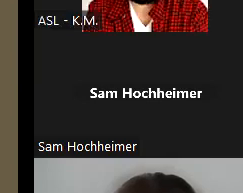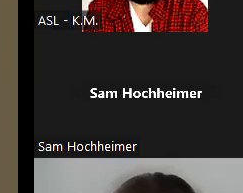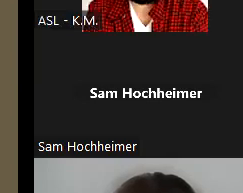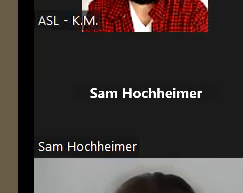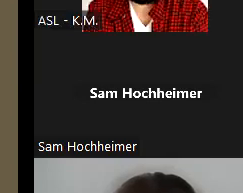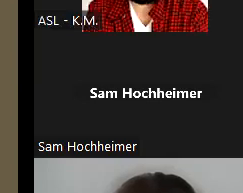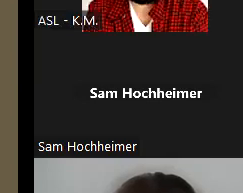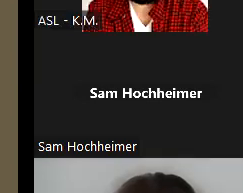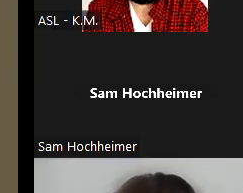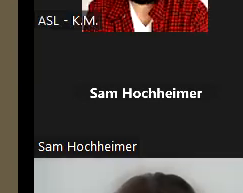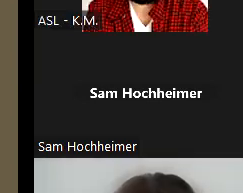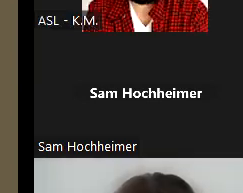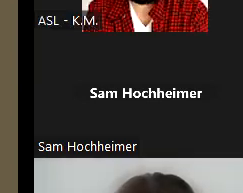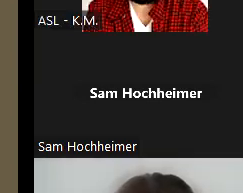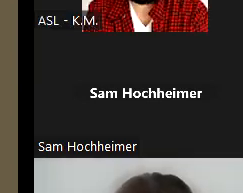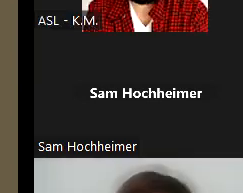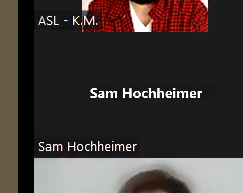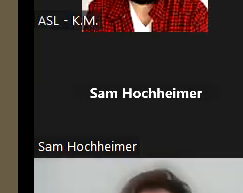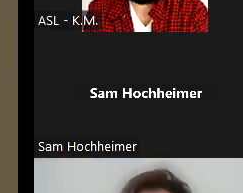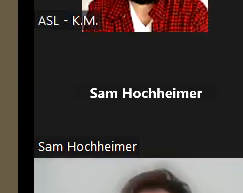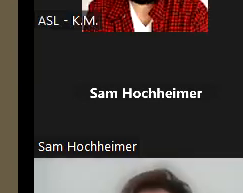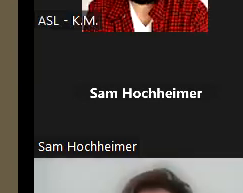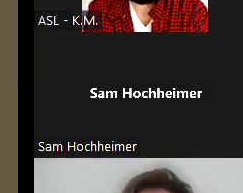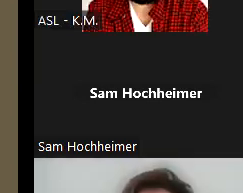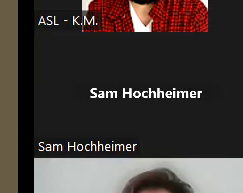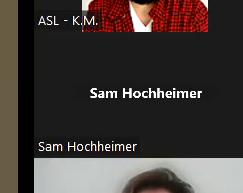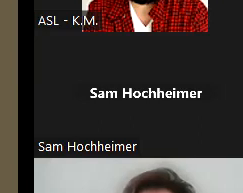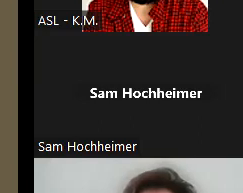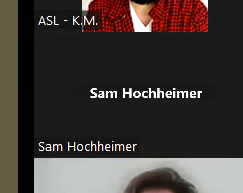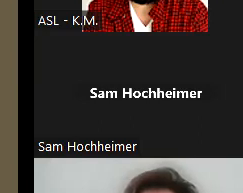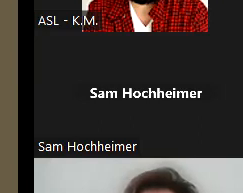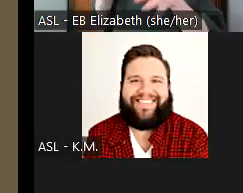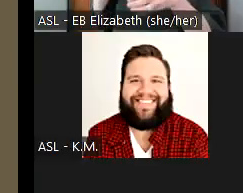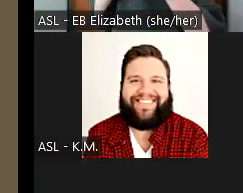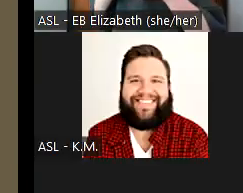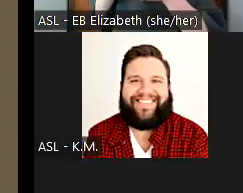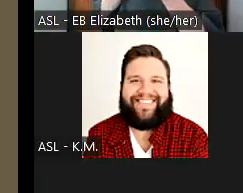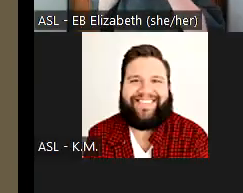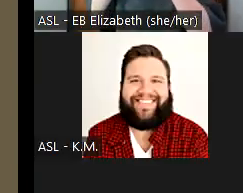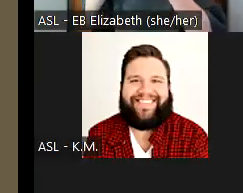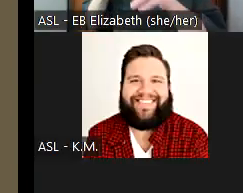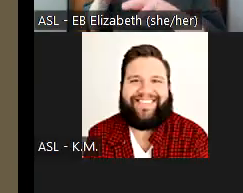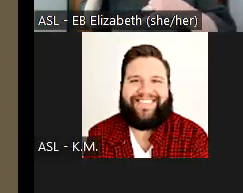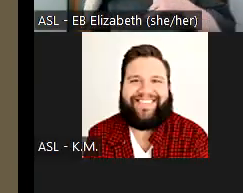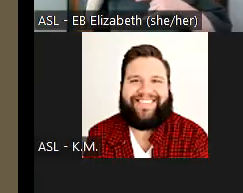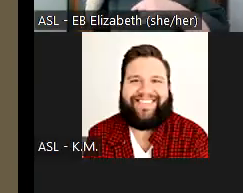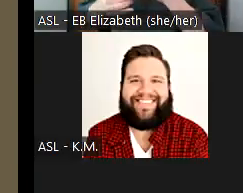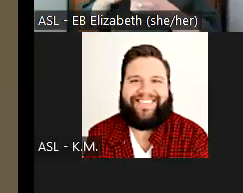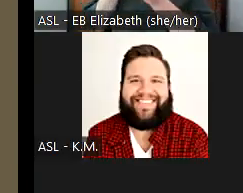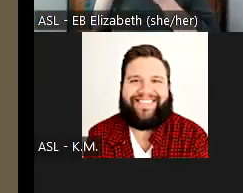what, their emotional regulation, their insight and awareness as well as like sensory processing as